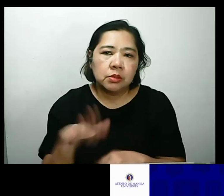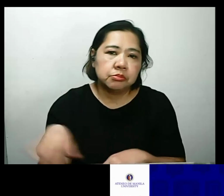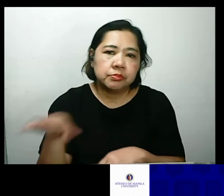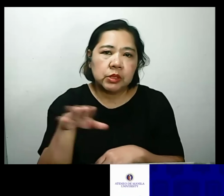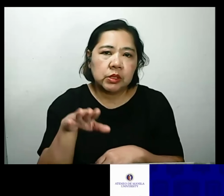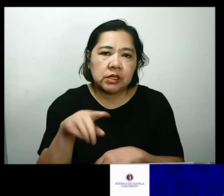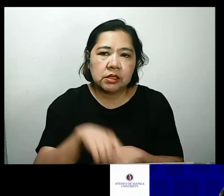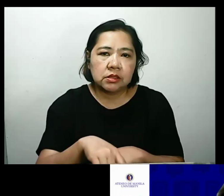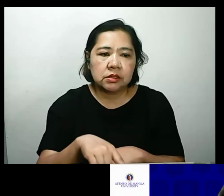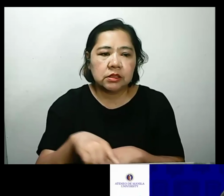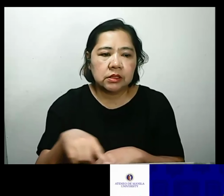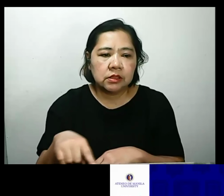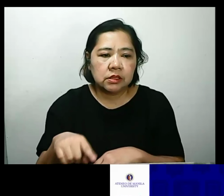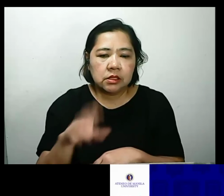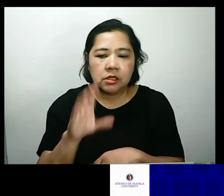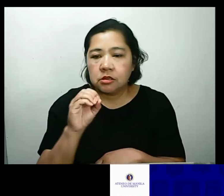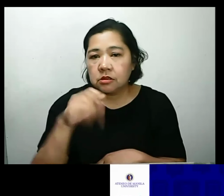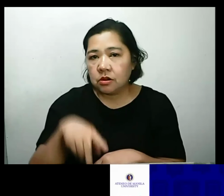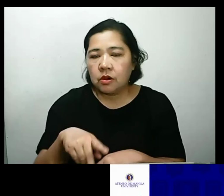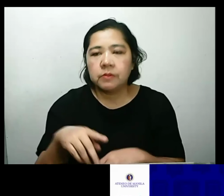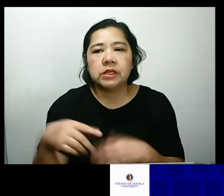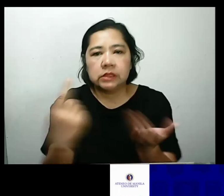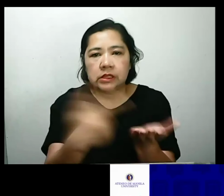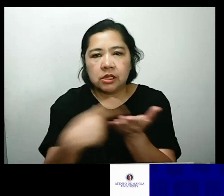when you're in a COP or when you're in a negotiating room,